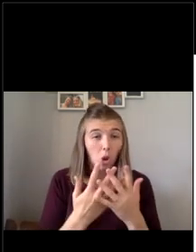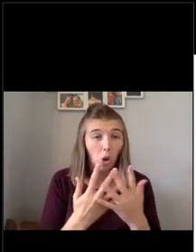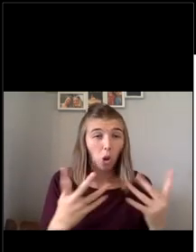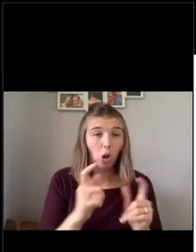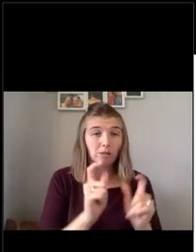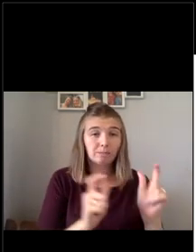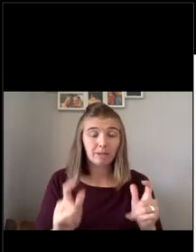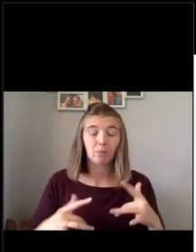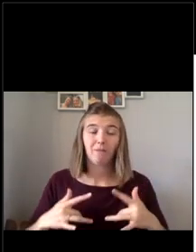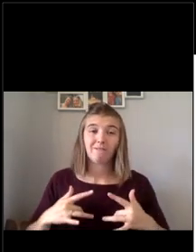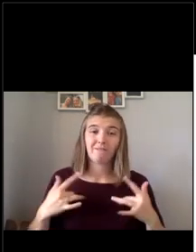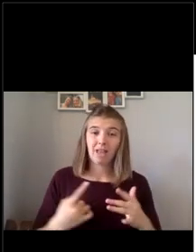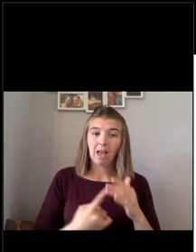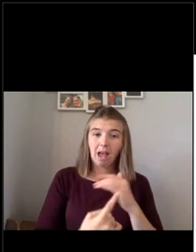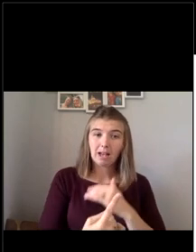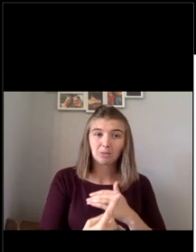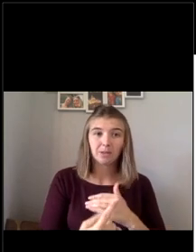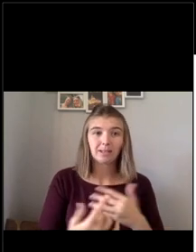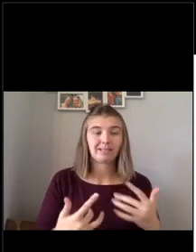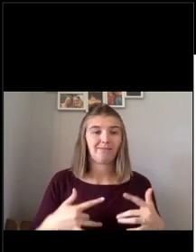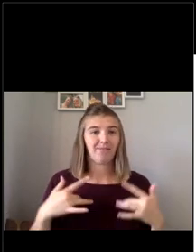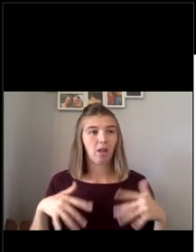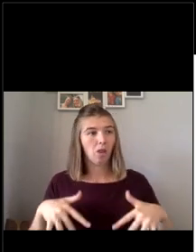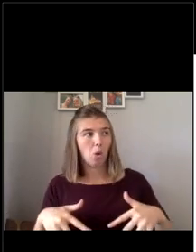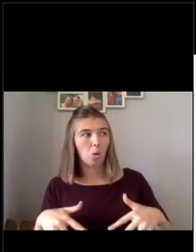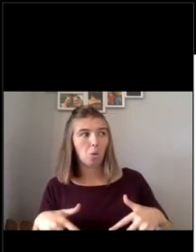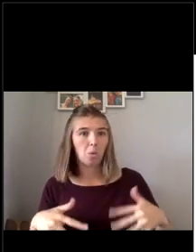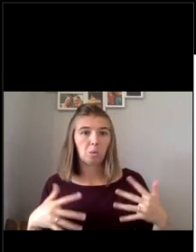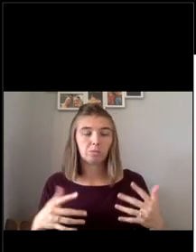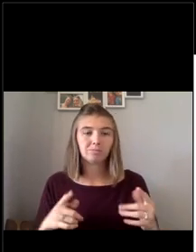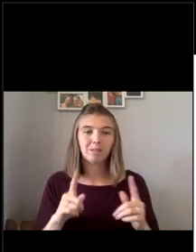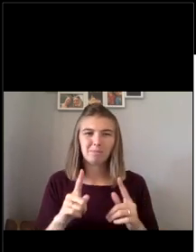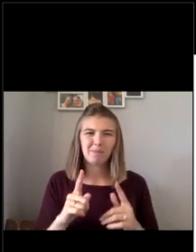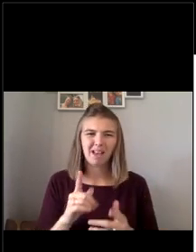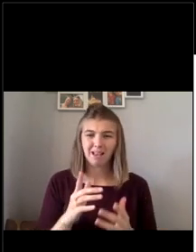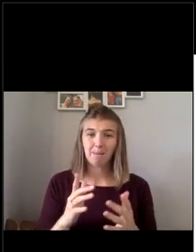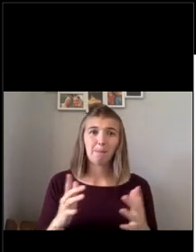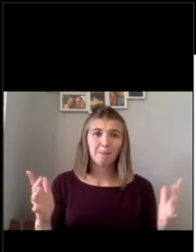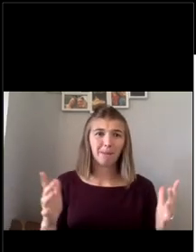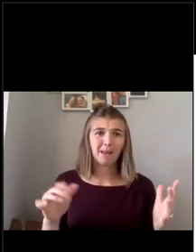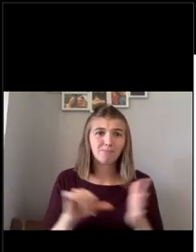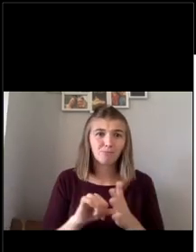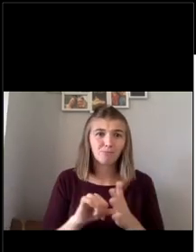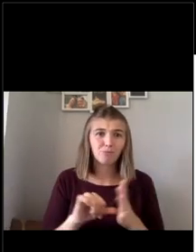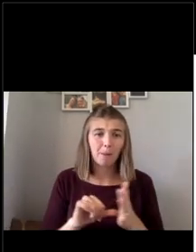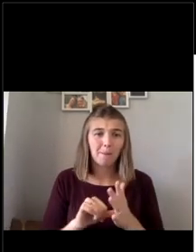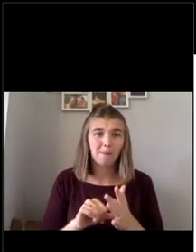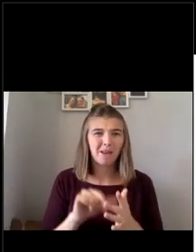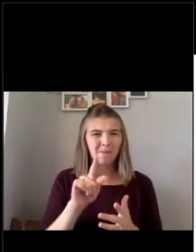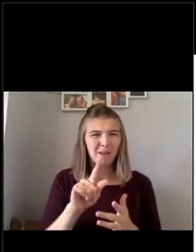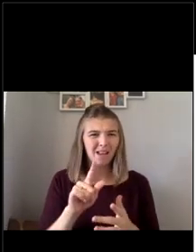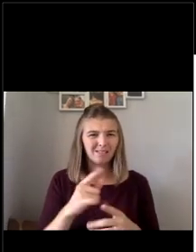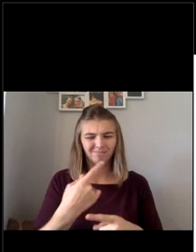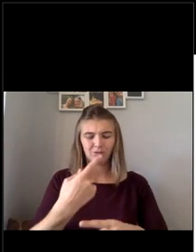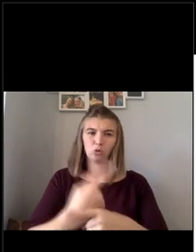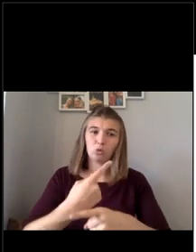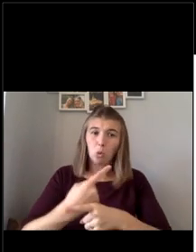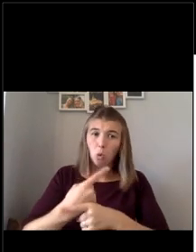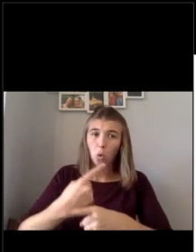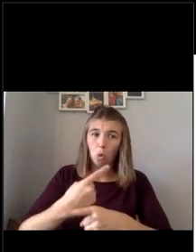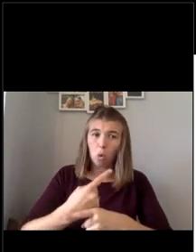feel alone. And despite this being such a big problem, this is not something we talk about a lot